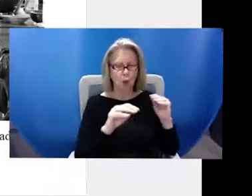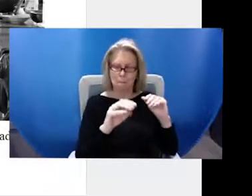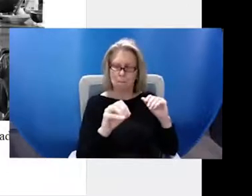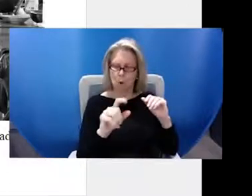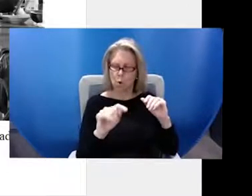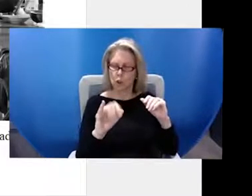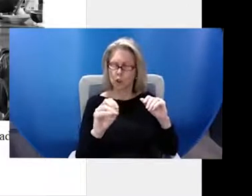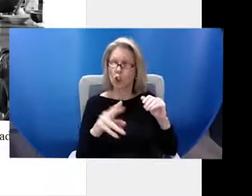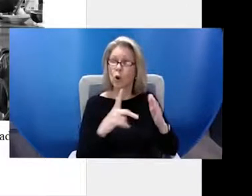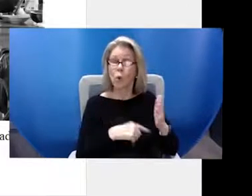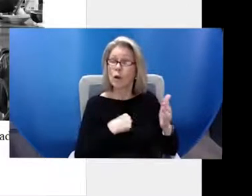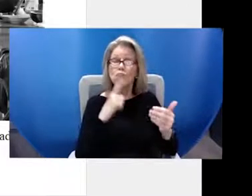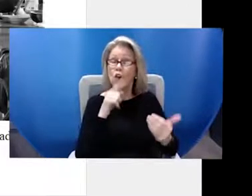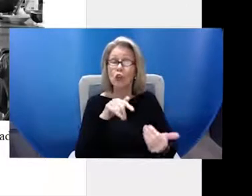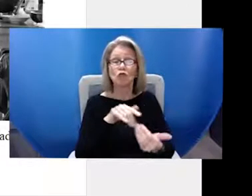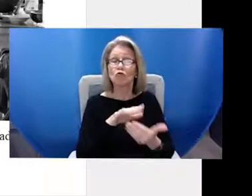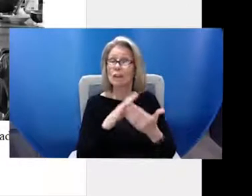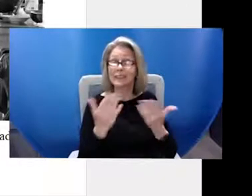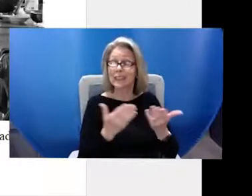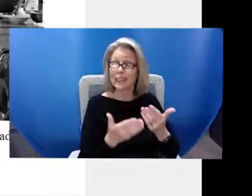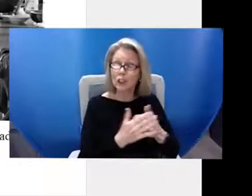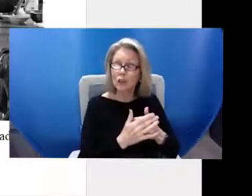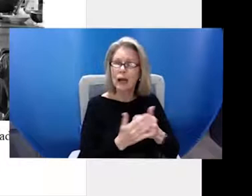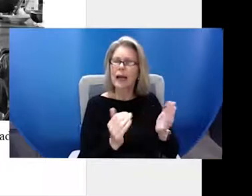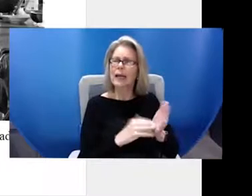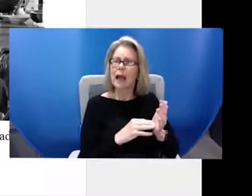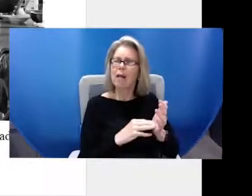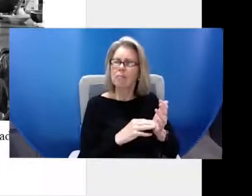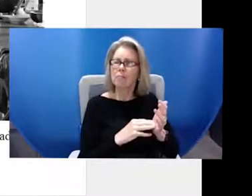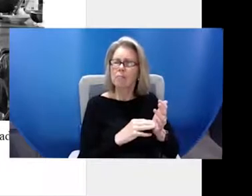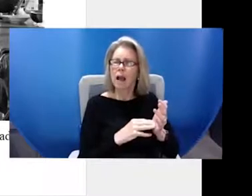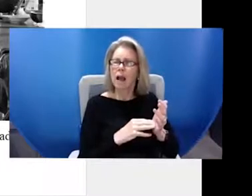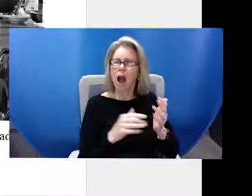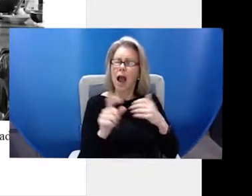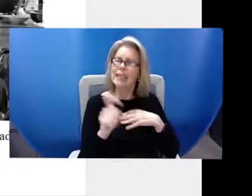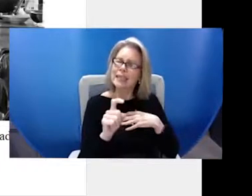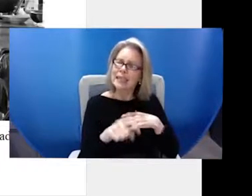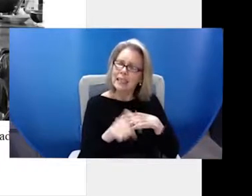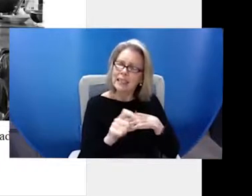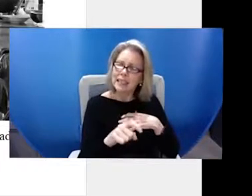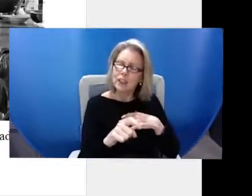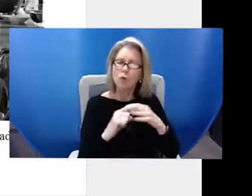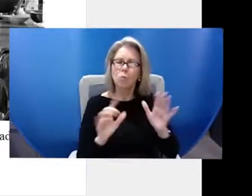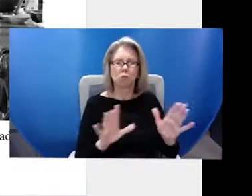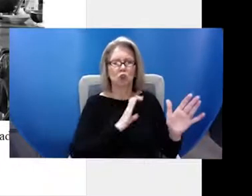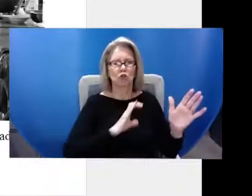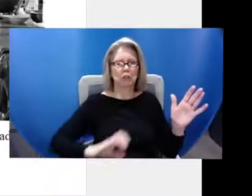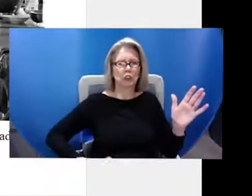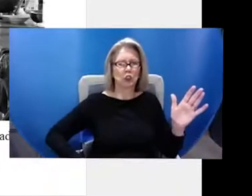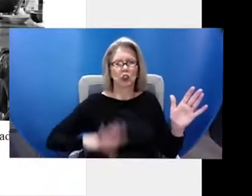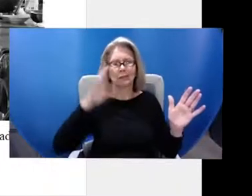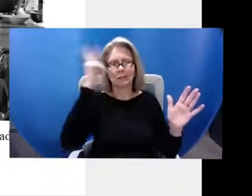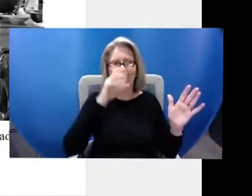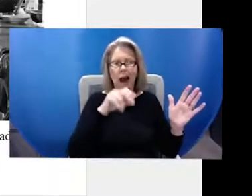of motion. But what I'm really addressing here is, again, returning to Thomas Neal and this a need to question